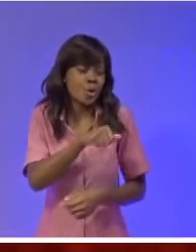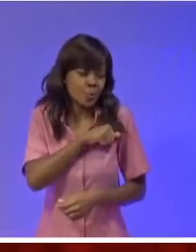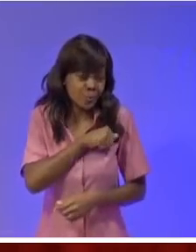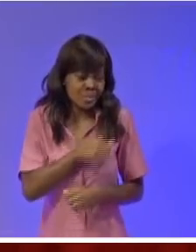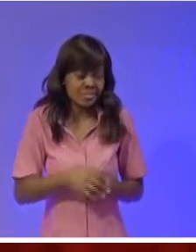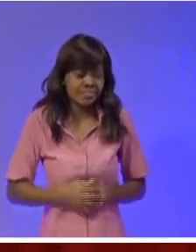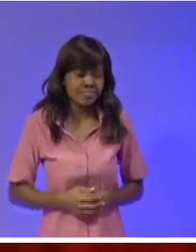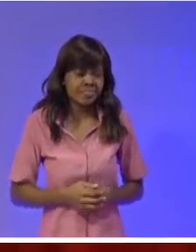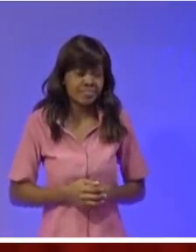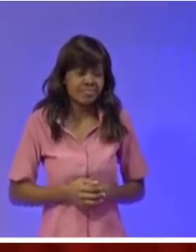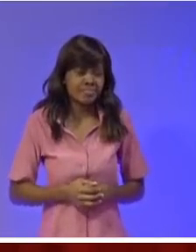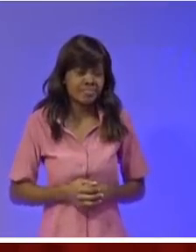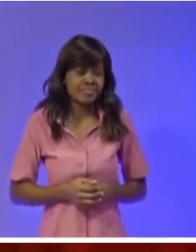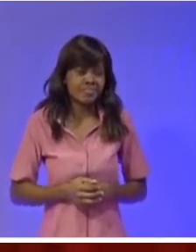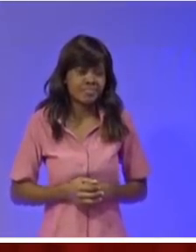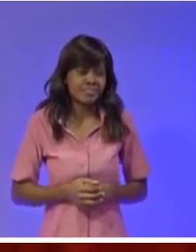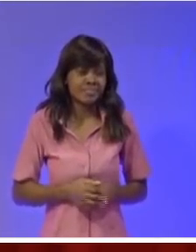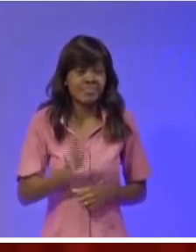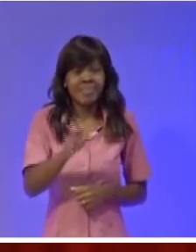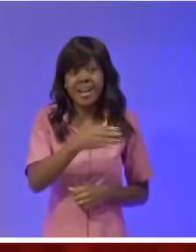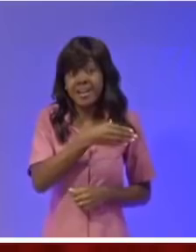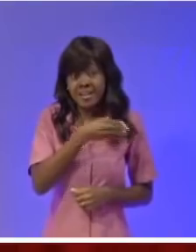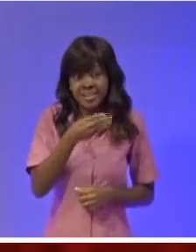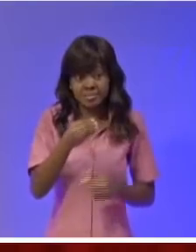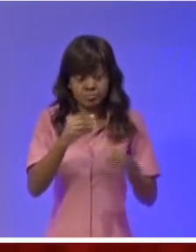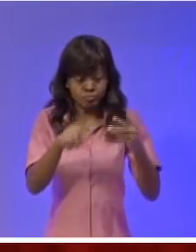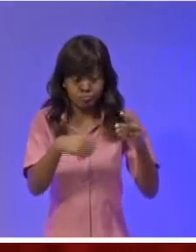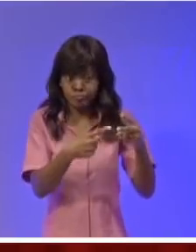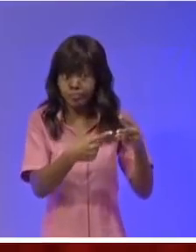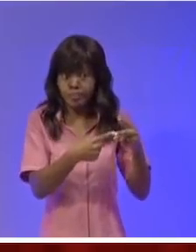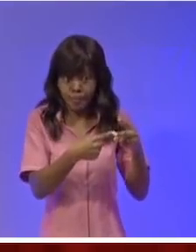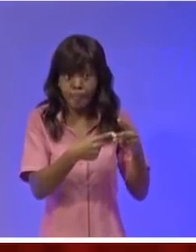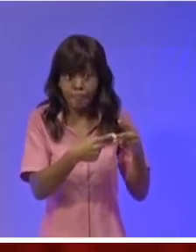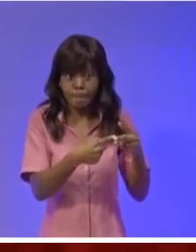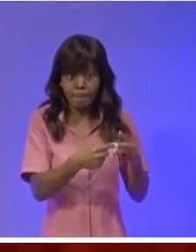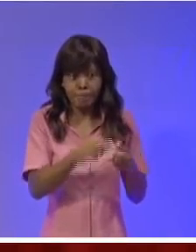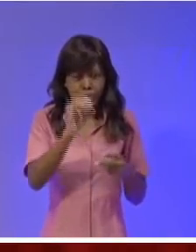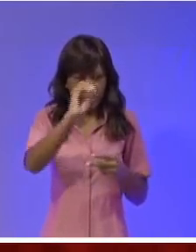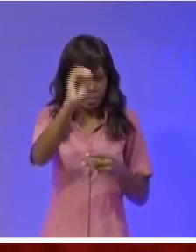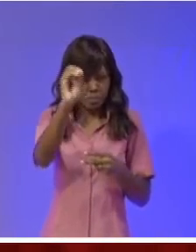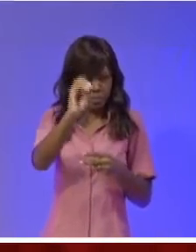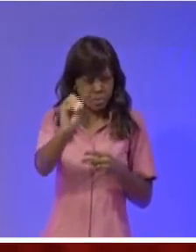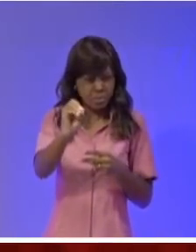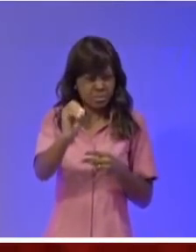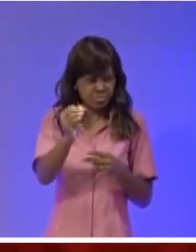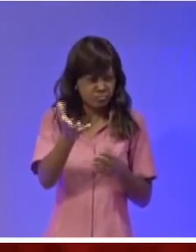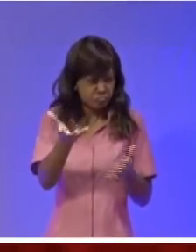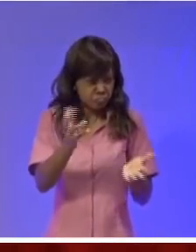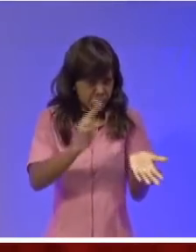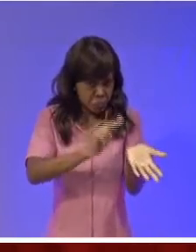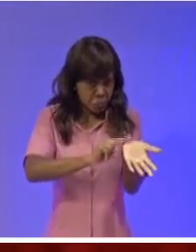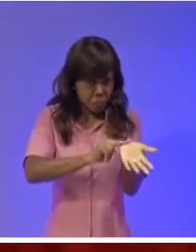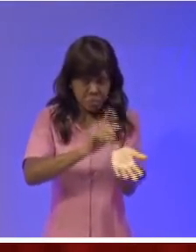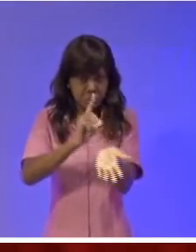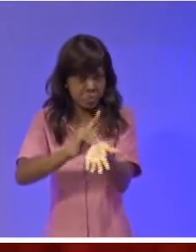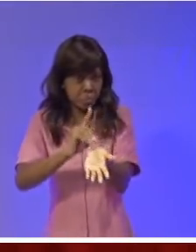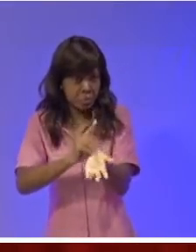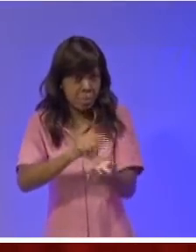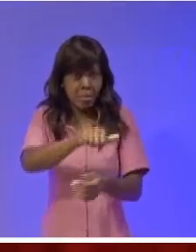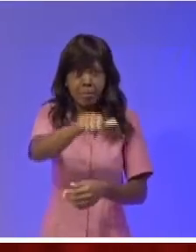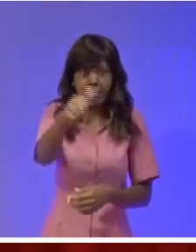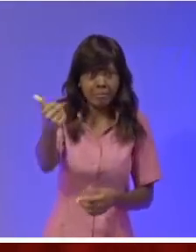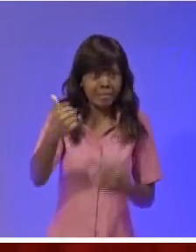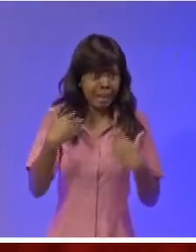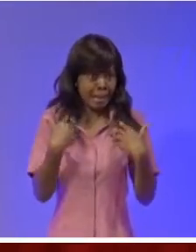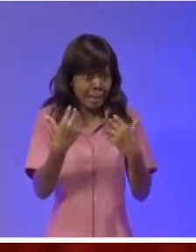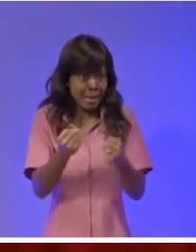vaccinations among healthcare workers, nurses, doctors, and other forms of healthcare workers? Thank you. Thank you very